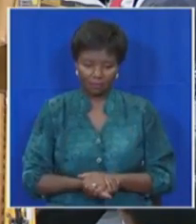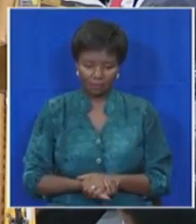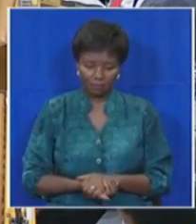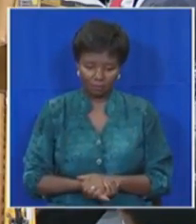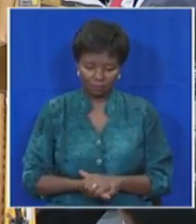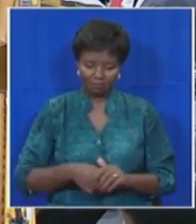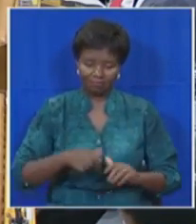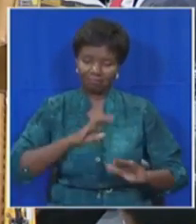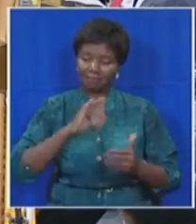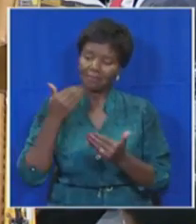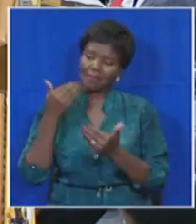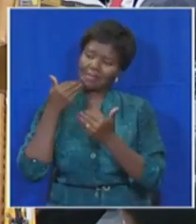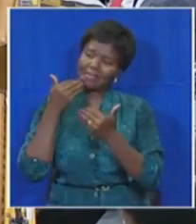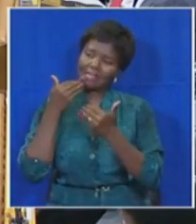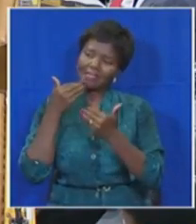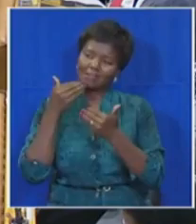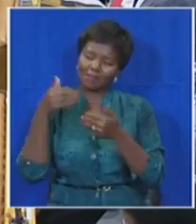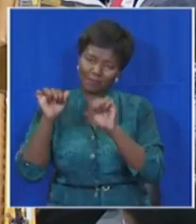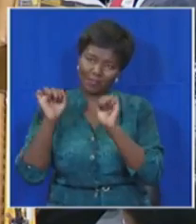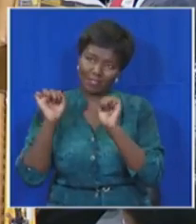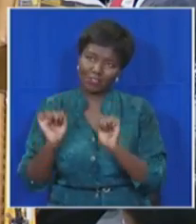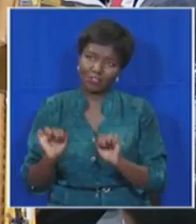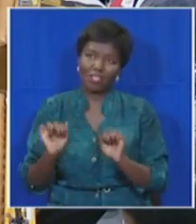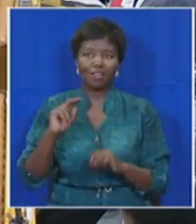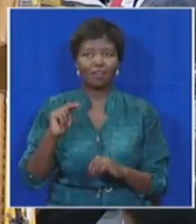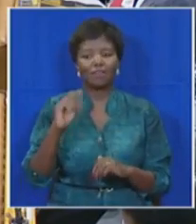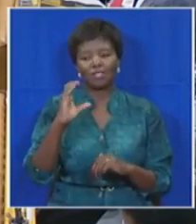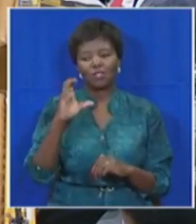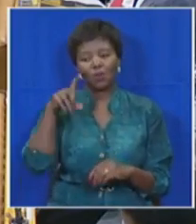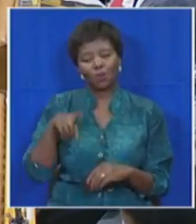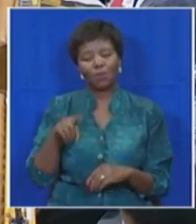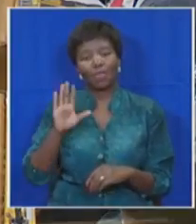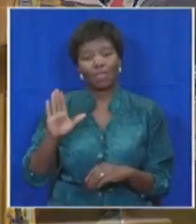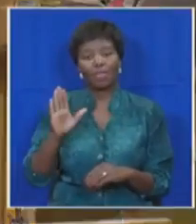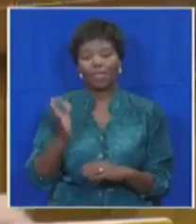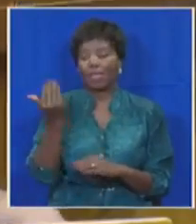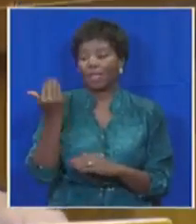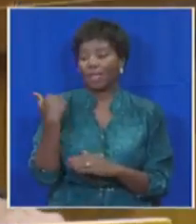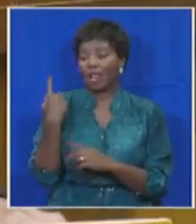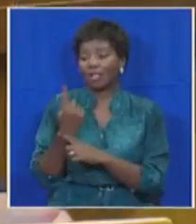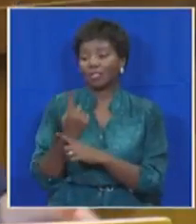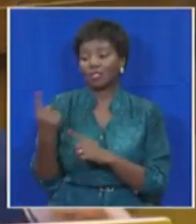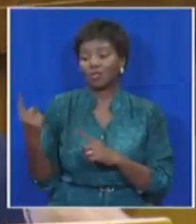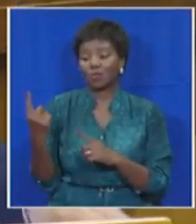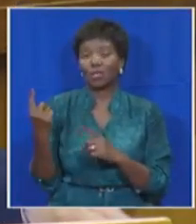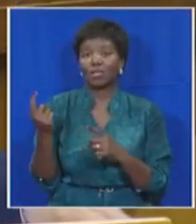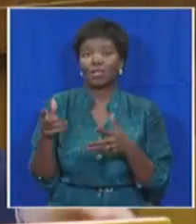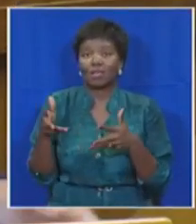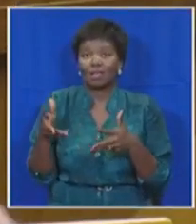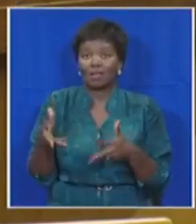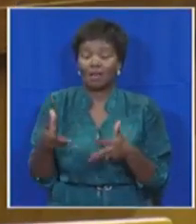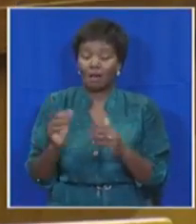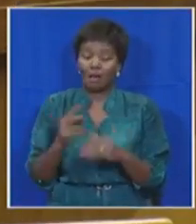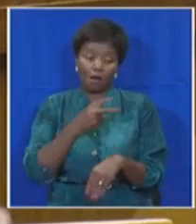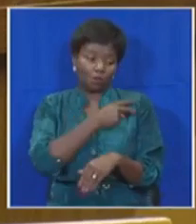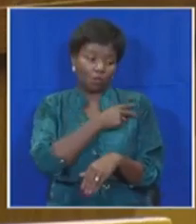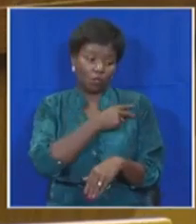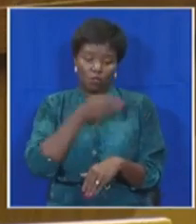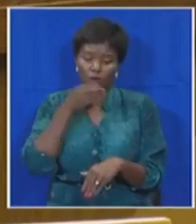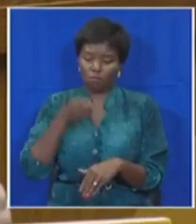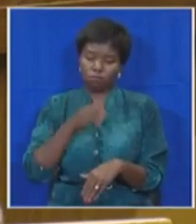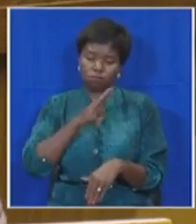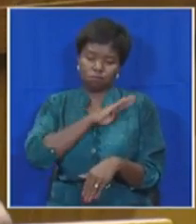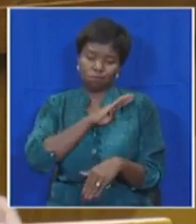Thank you very much, Chairperson of the NCOP. Last week, under the protection of a phalanx of security, behind